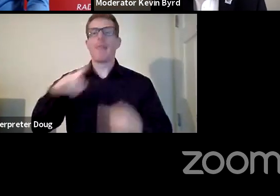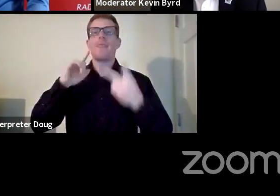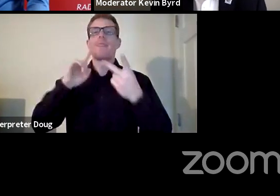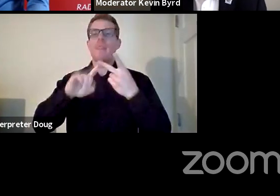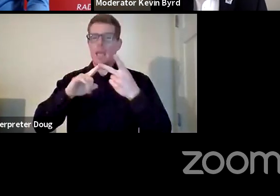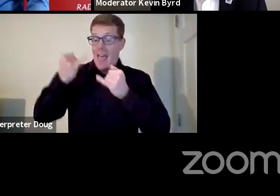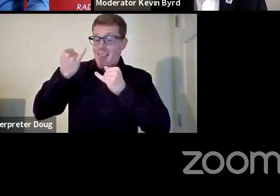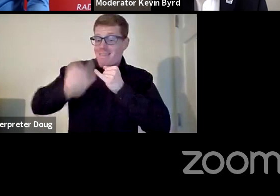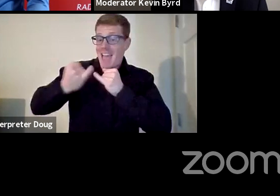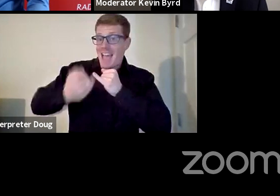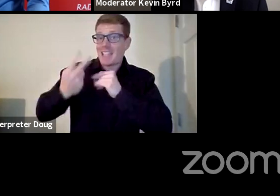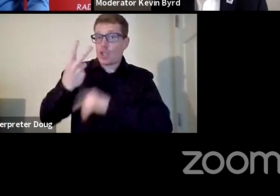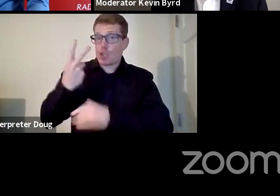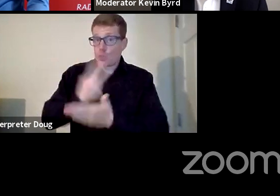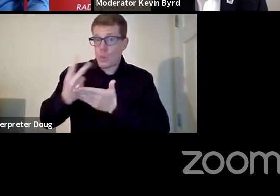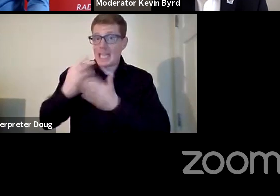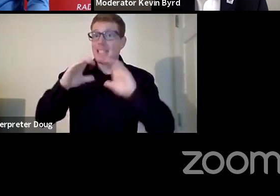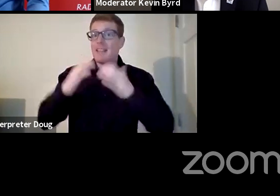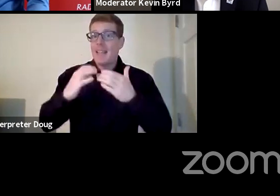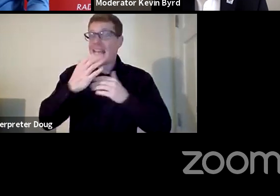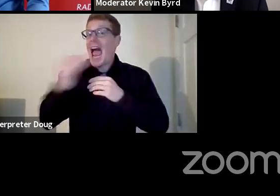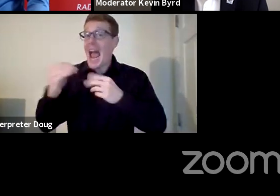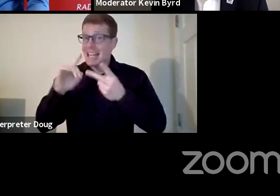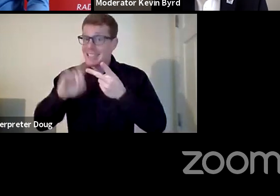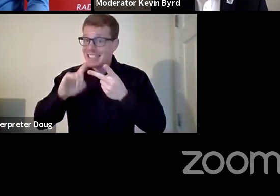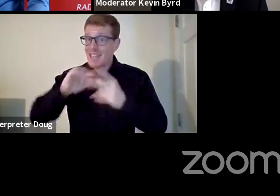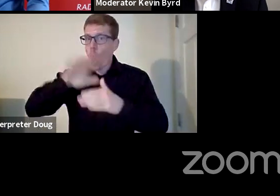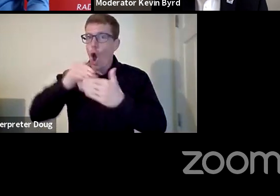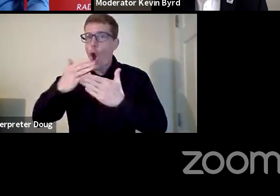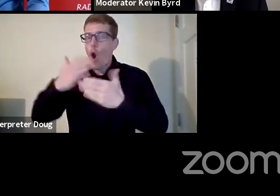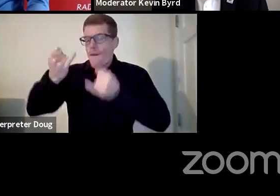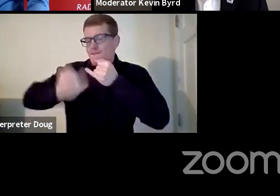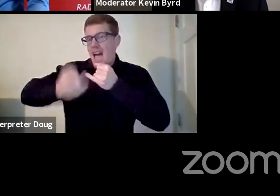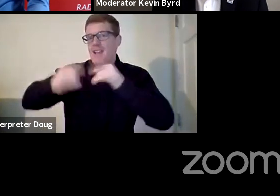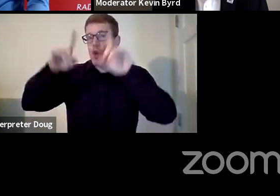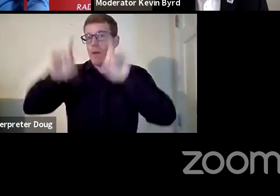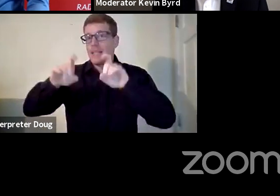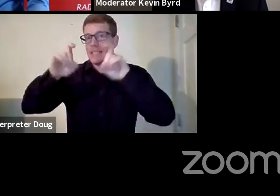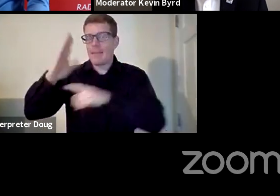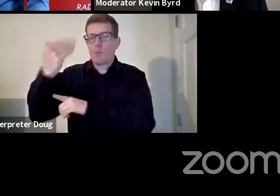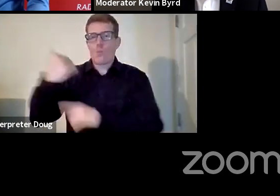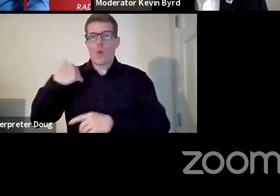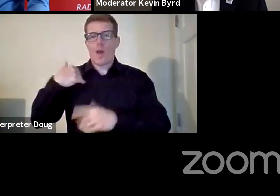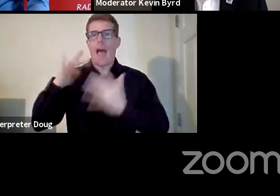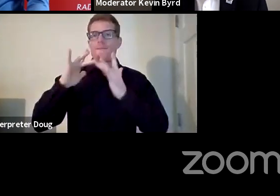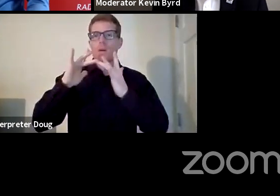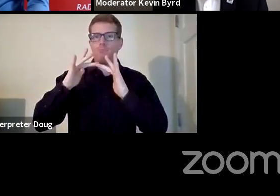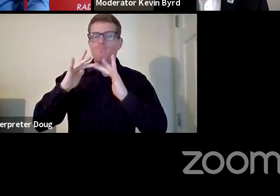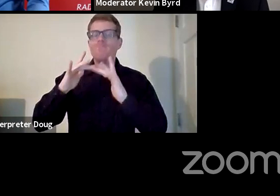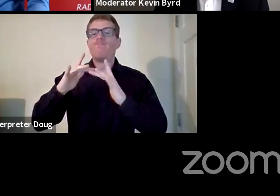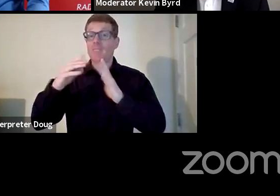our exams will be done remotely. Students will not come back on campus after Thanksgiving.